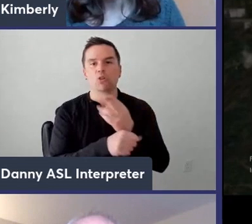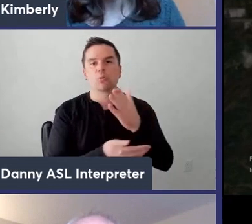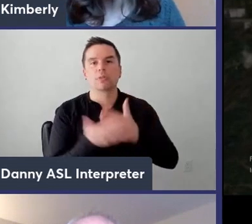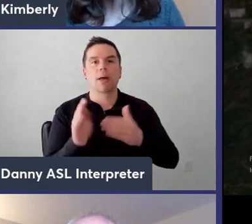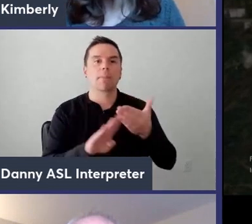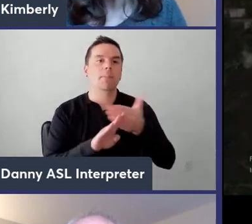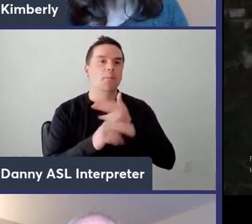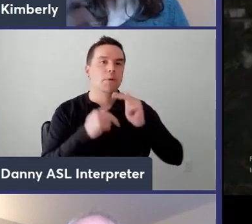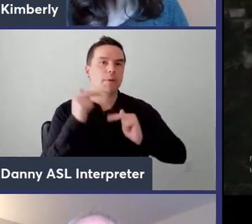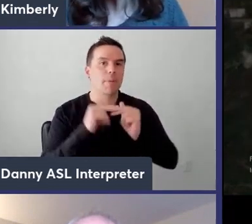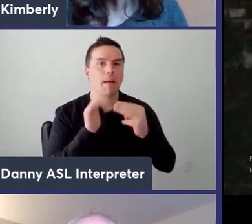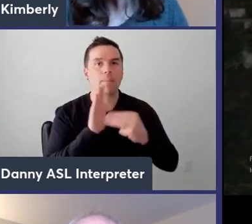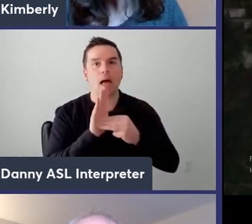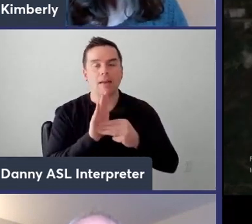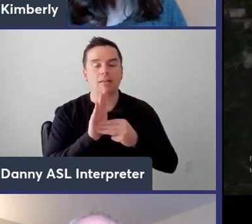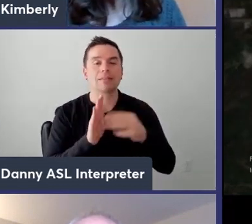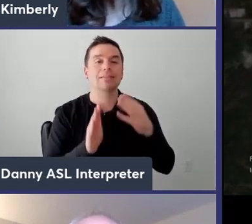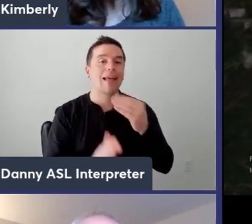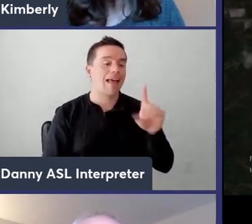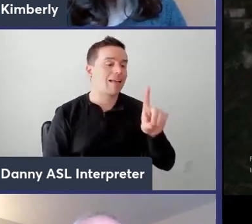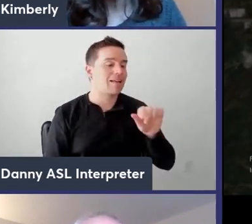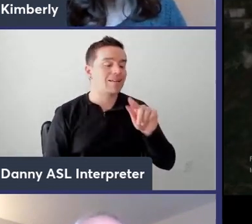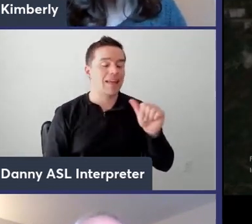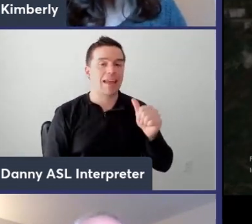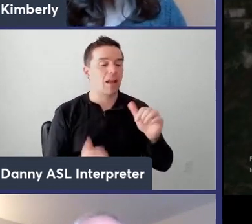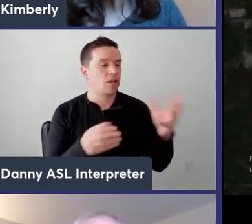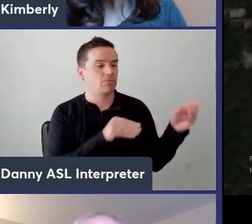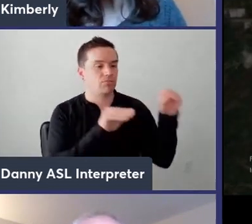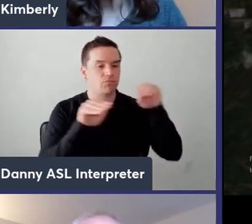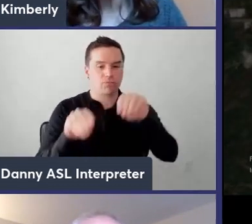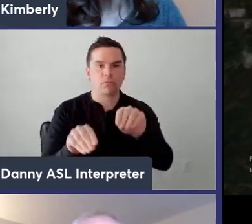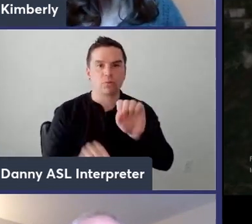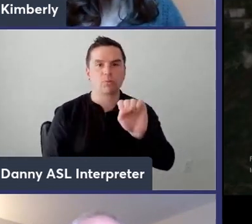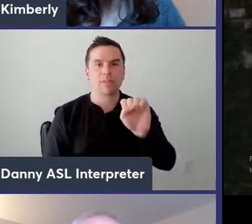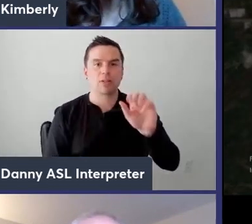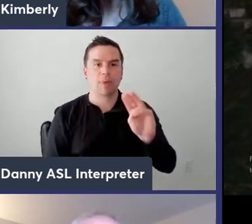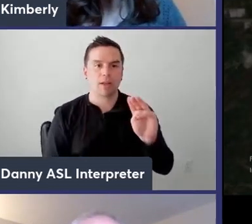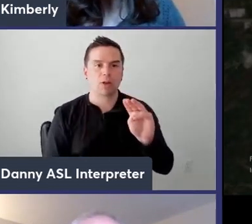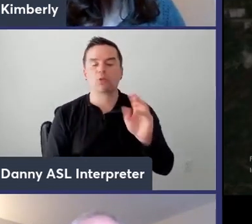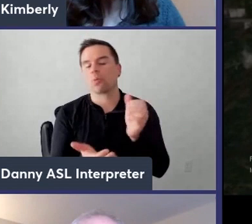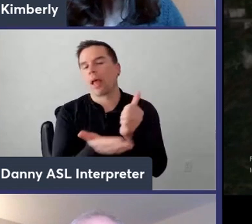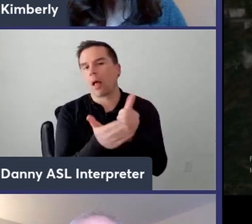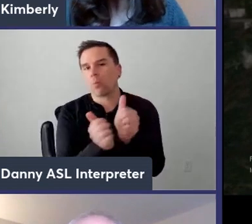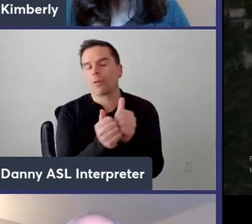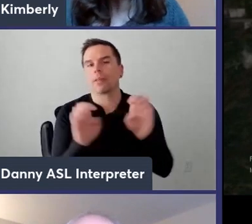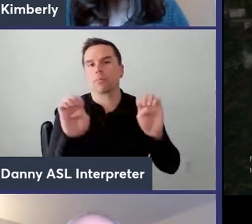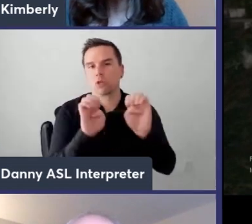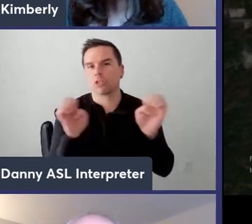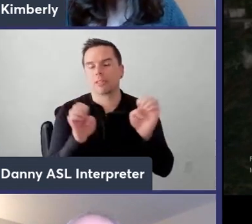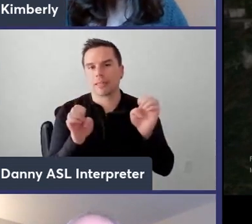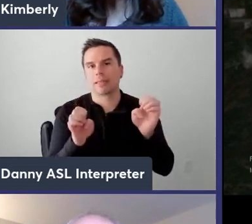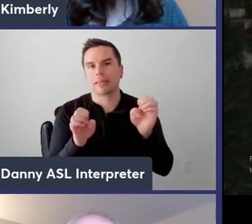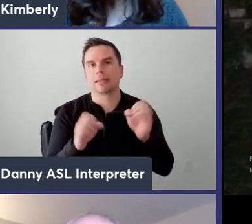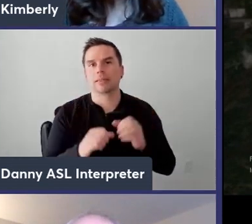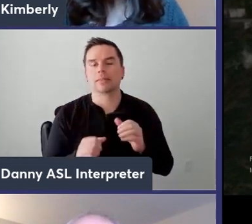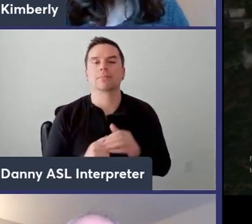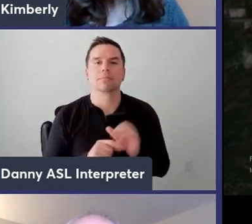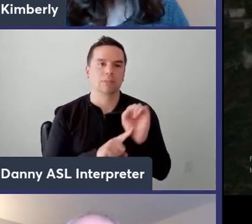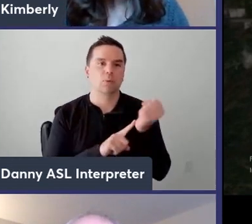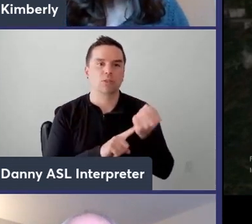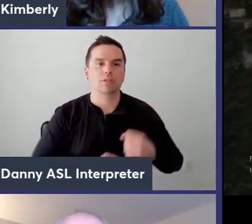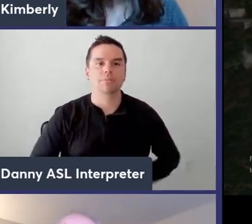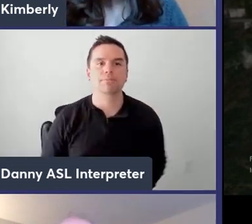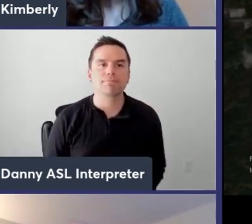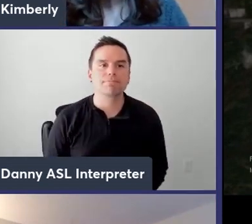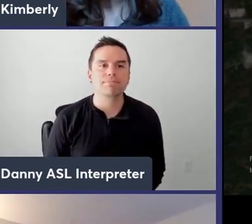with SageMaker in the case for helping with emergency relief. I mean, I could even see this